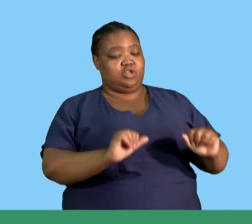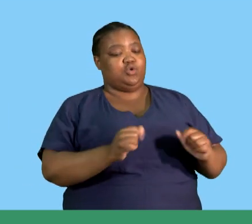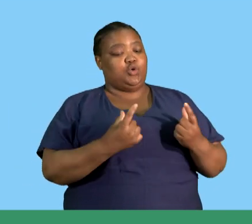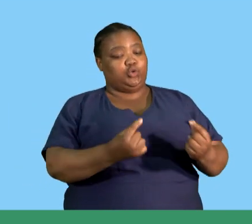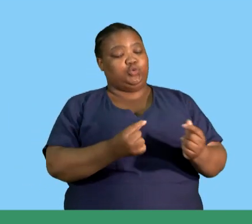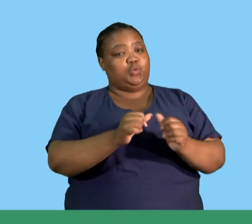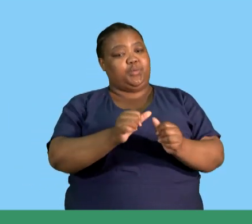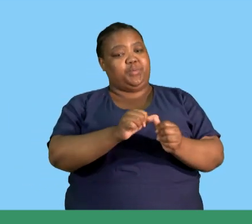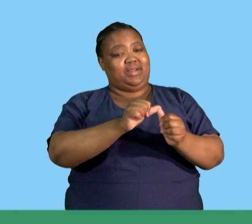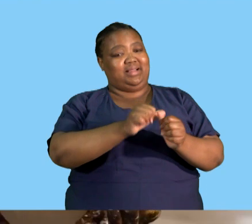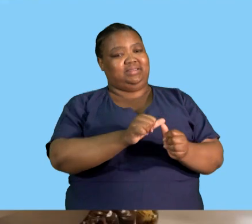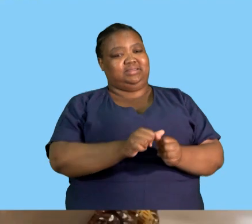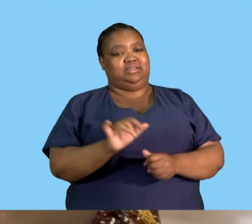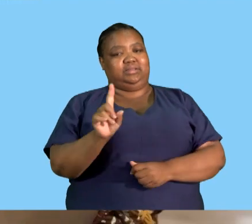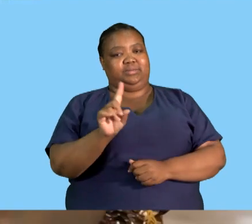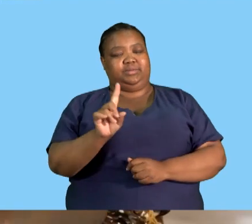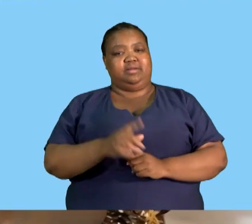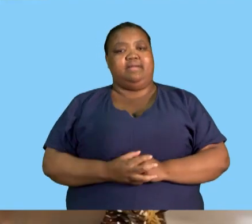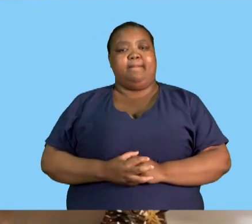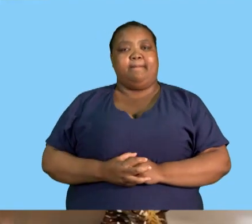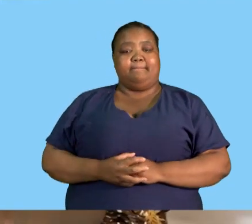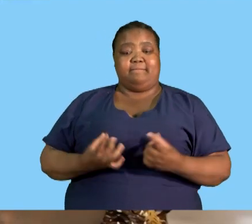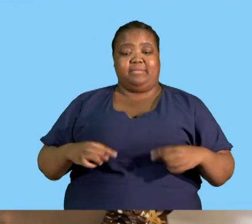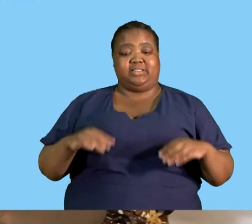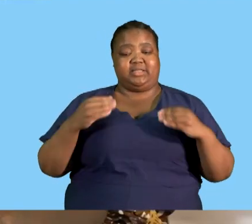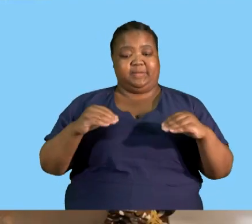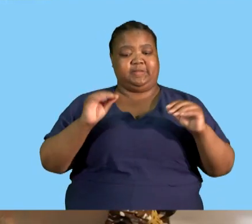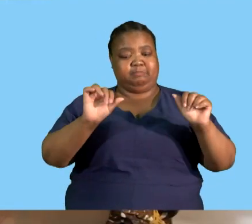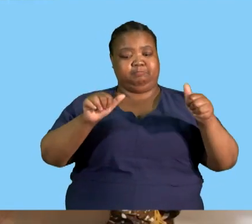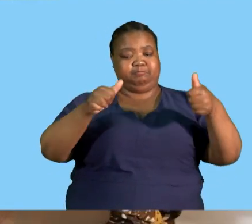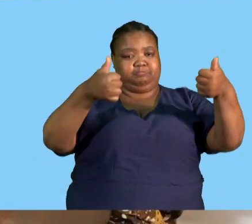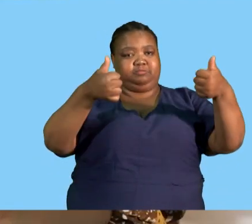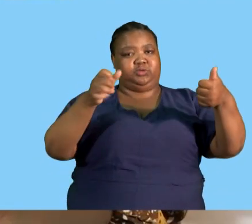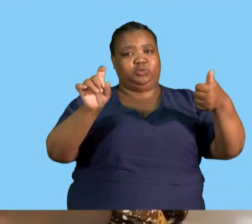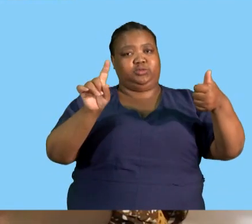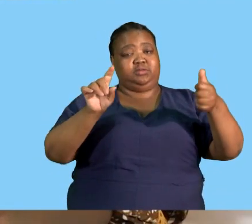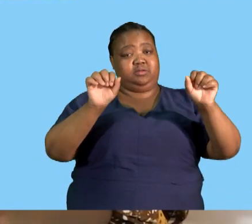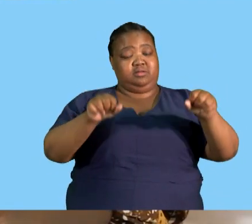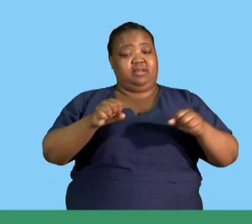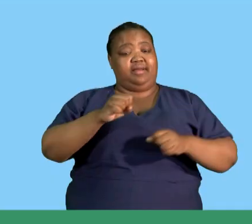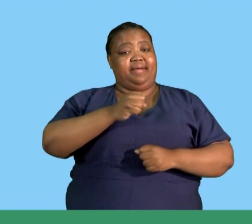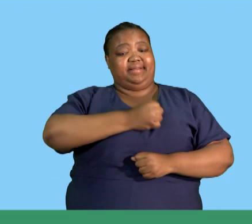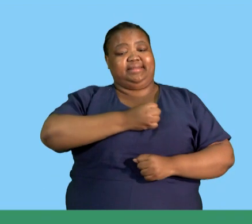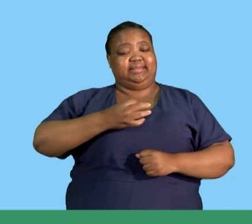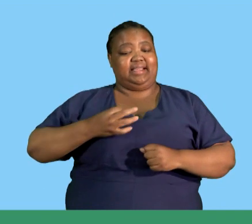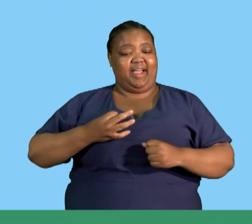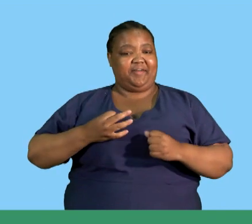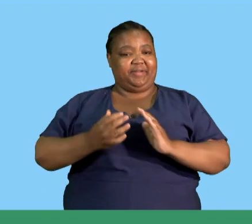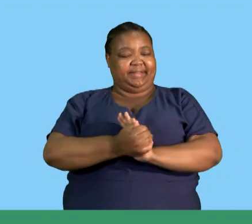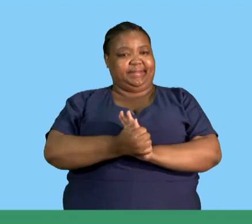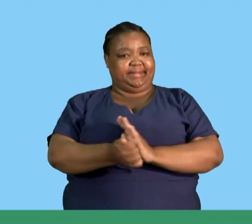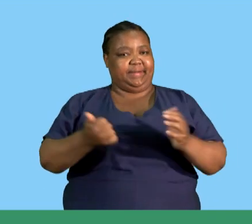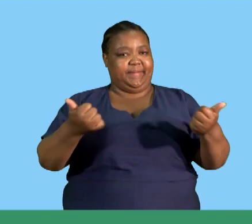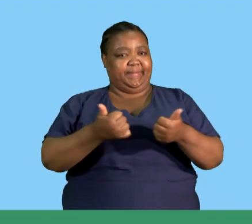we can do better than the others. So what is it that we are good at? Do you have skilled employees and